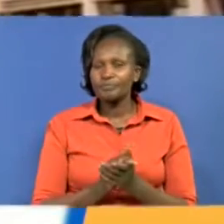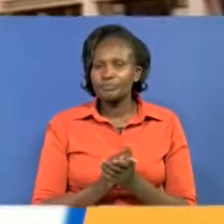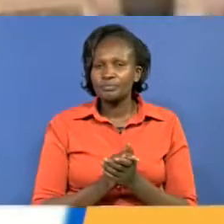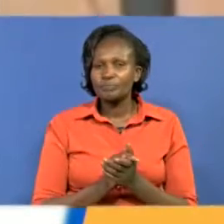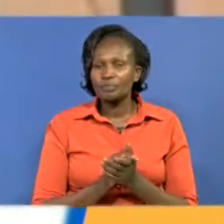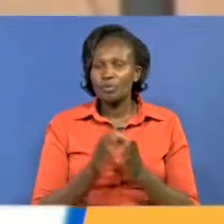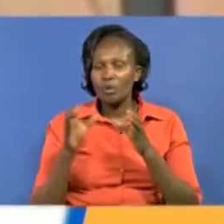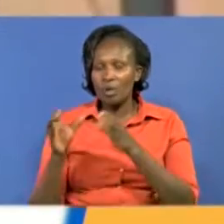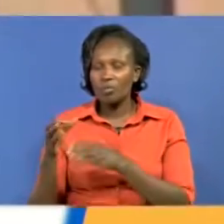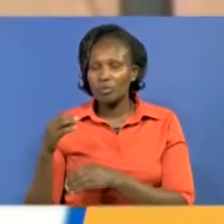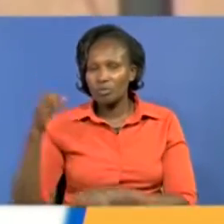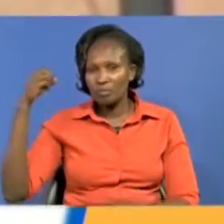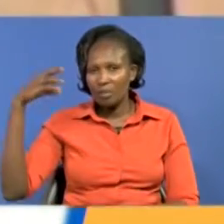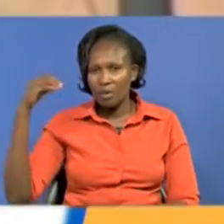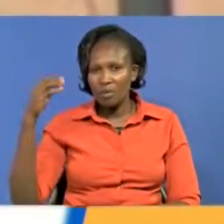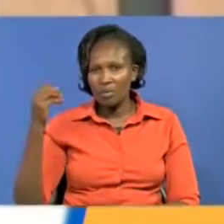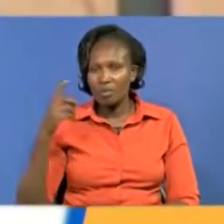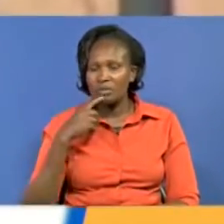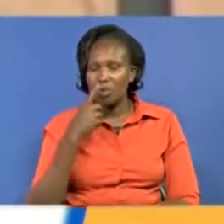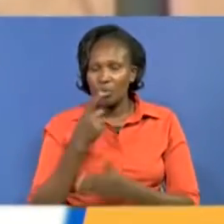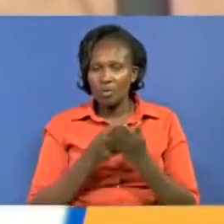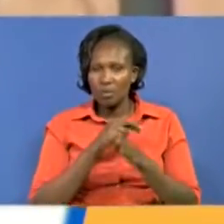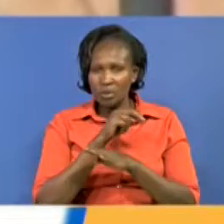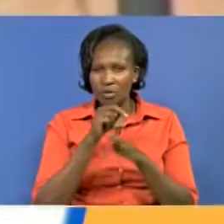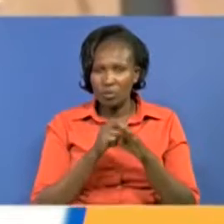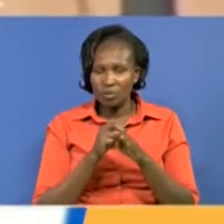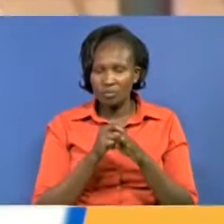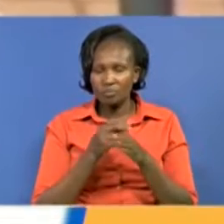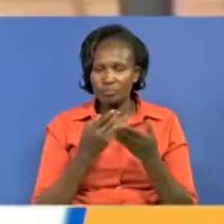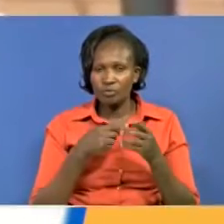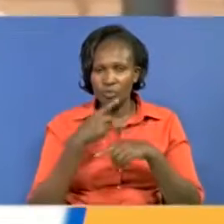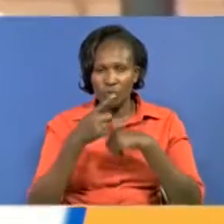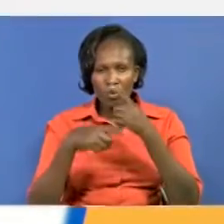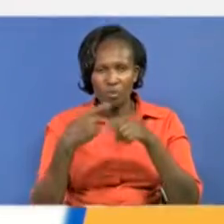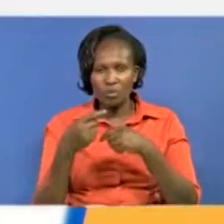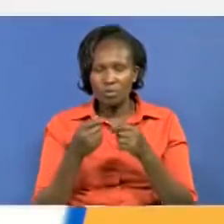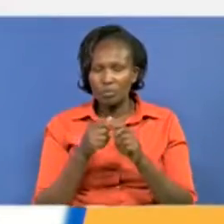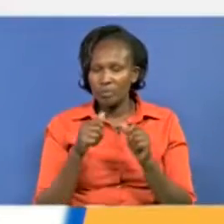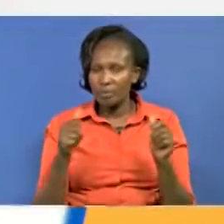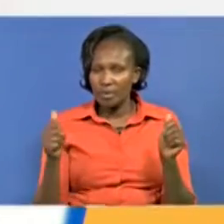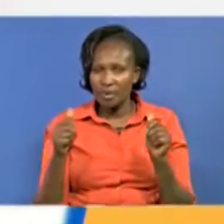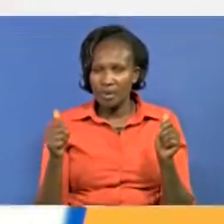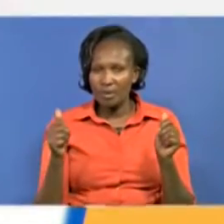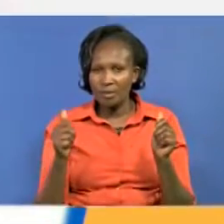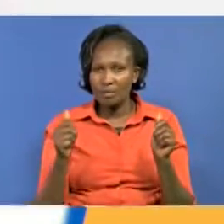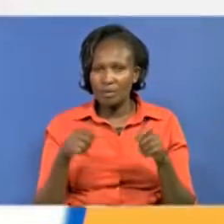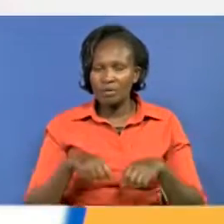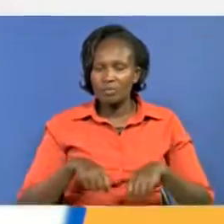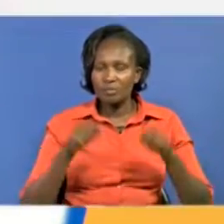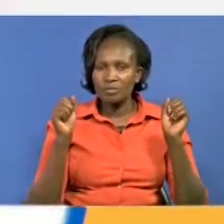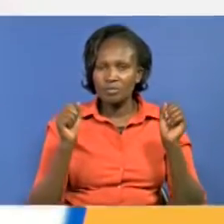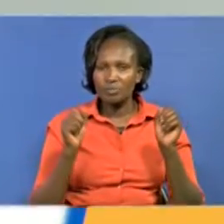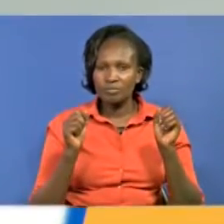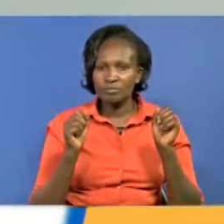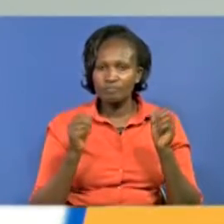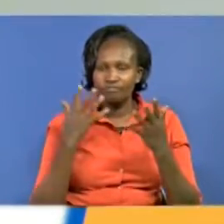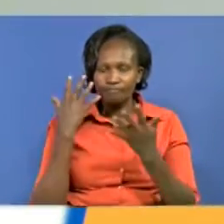umeme nchini walihakikishia taifa kuwa operesheni kwenye kampuni hiyo zitaendelea kwa njia shwari licha maafisa wake kutiwa